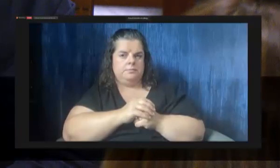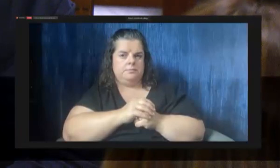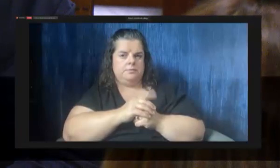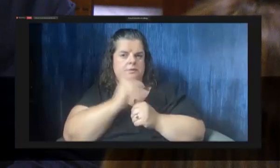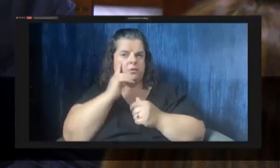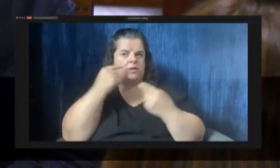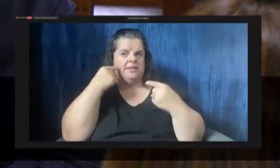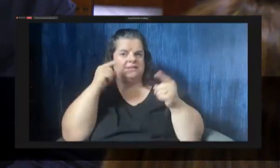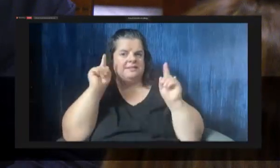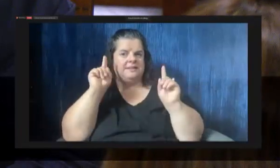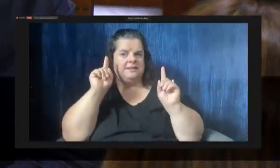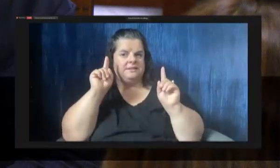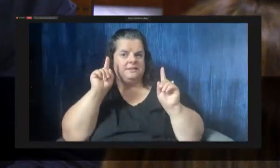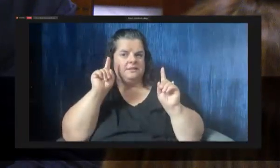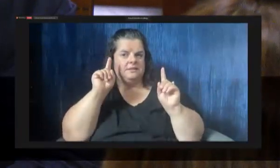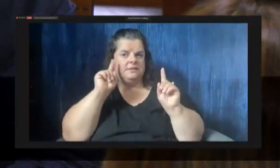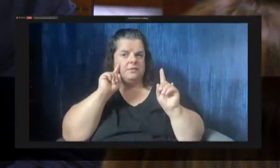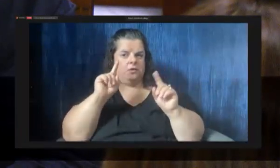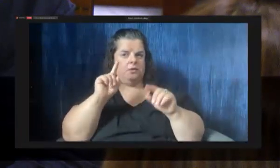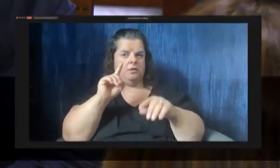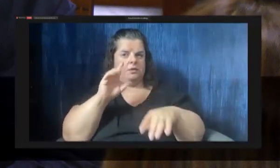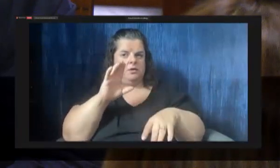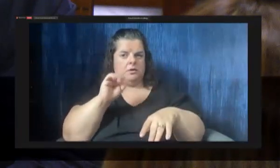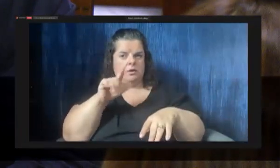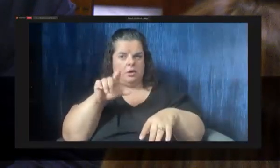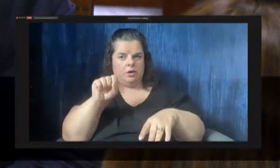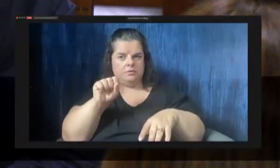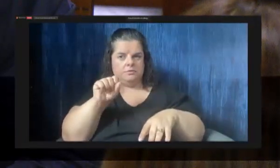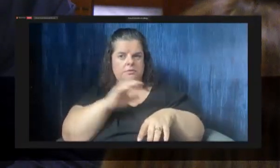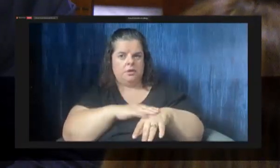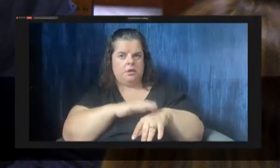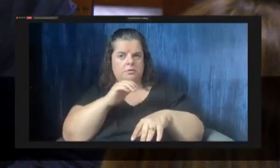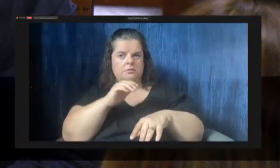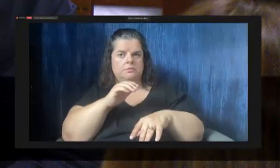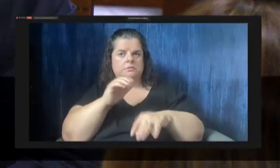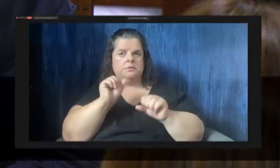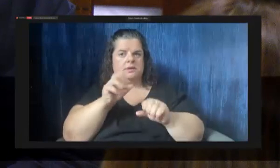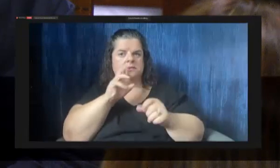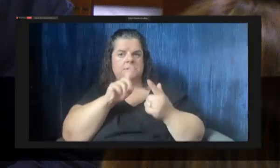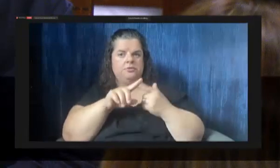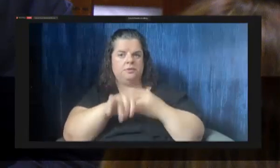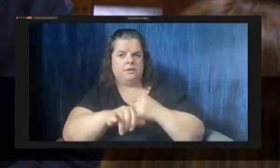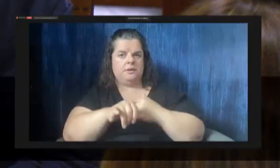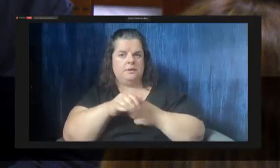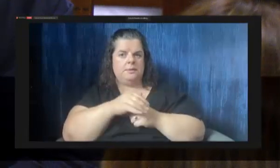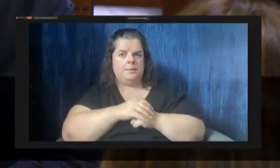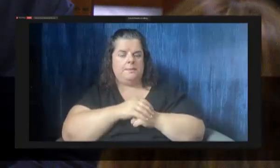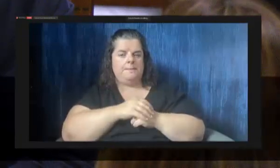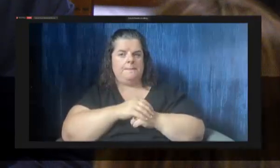success of calls, if anyone could speak to that. Like, is anyone in the room?